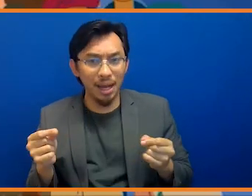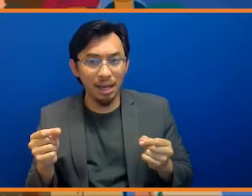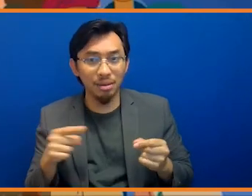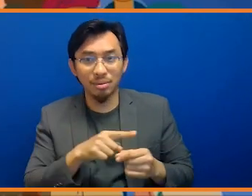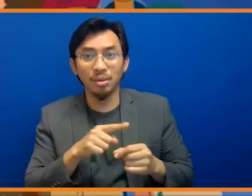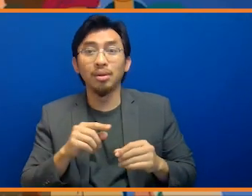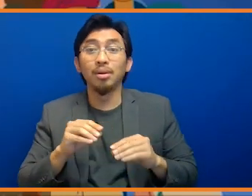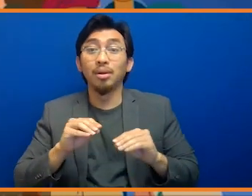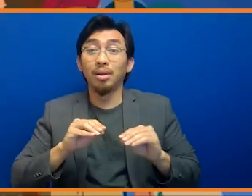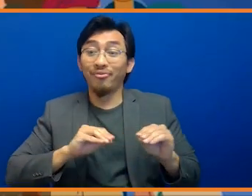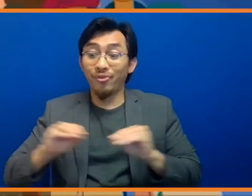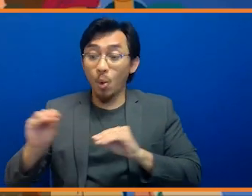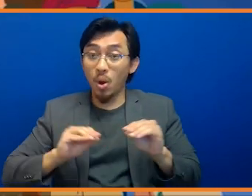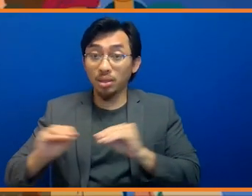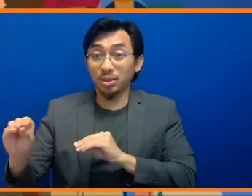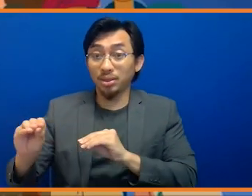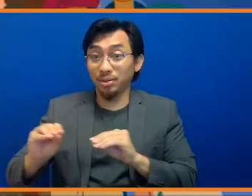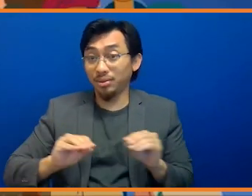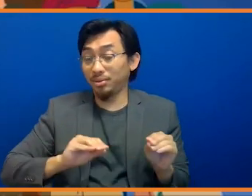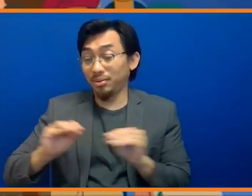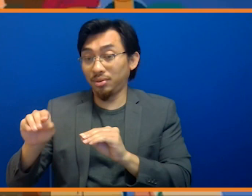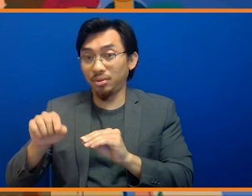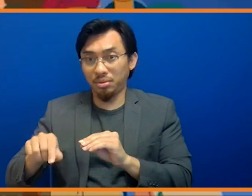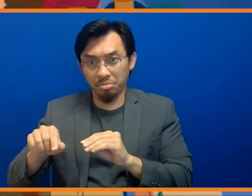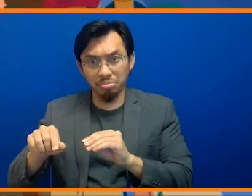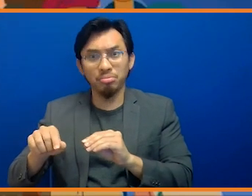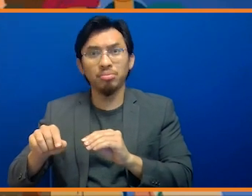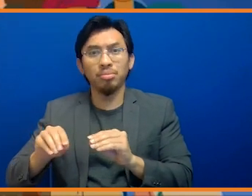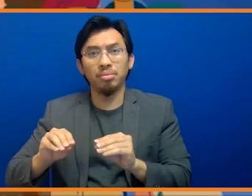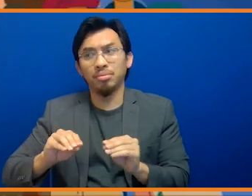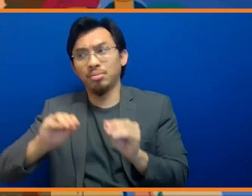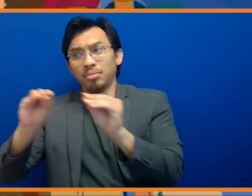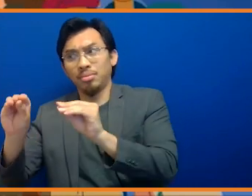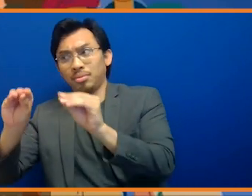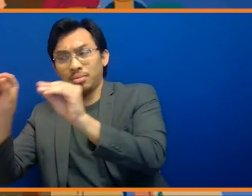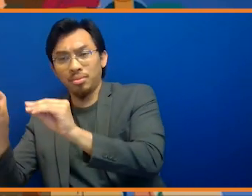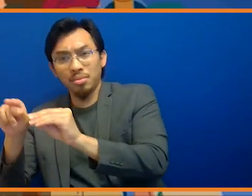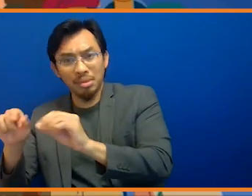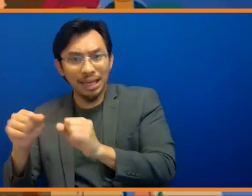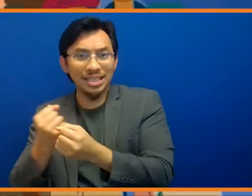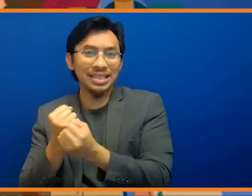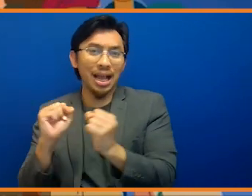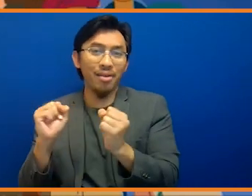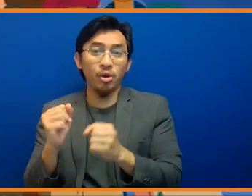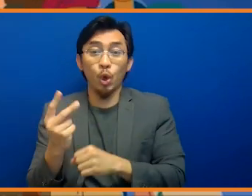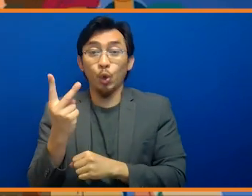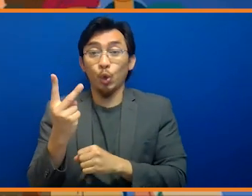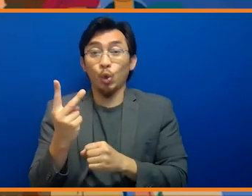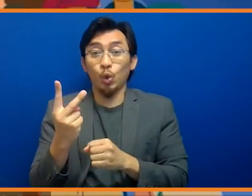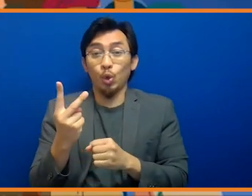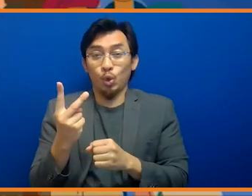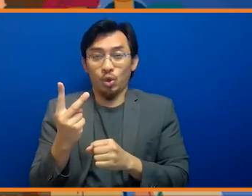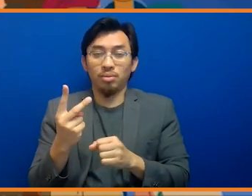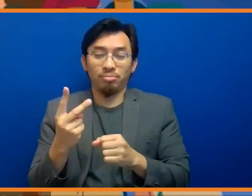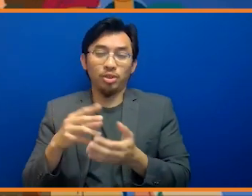They evacuate until this point, and then everyone is safe. Only two students